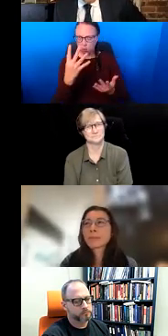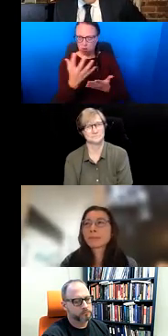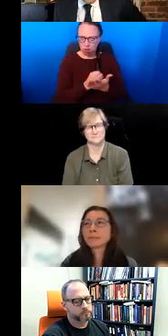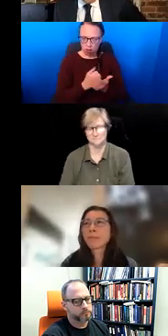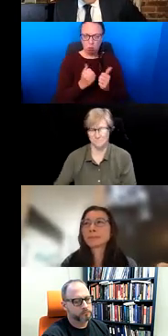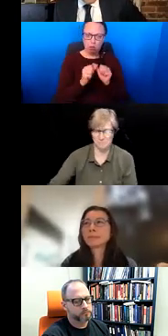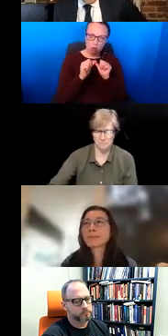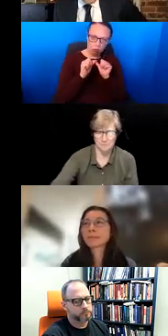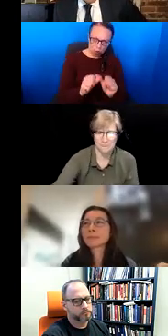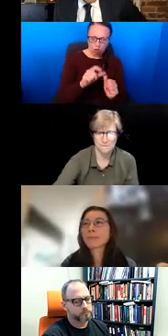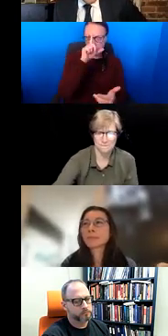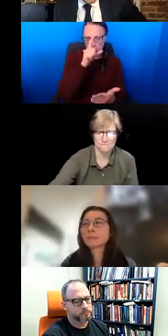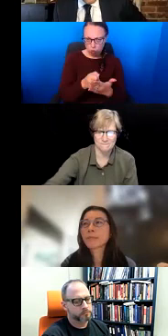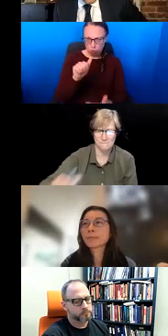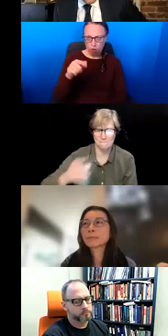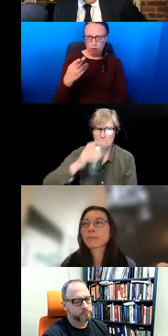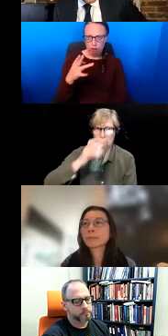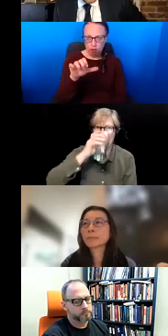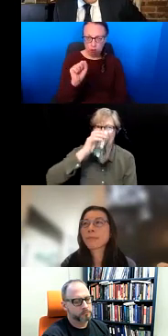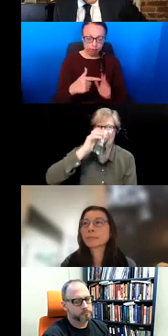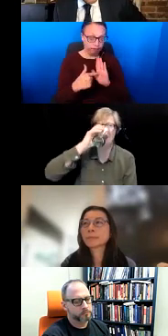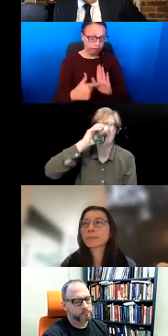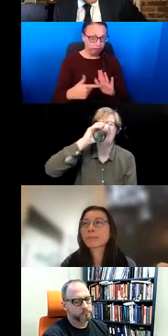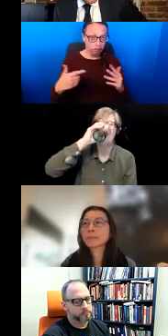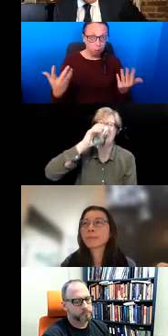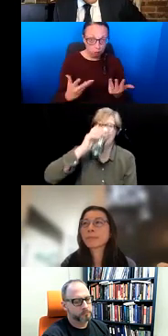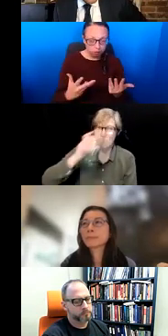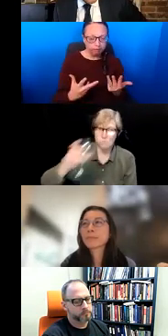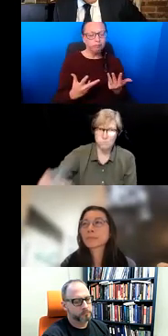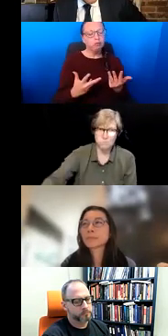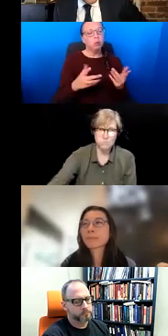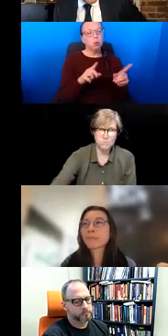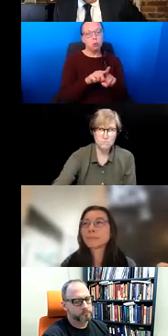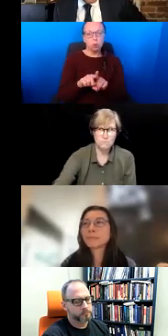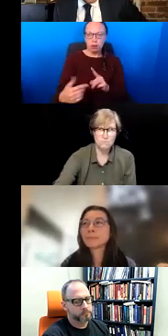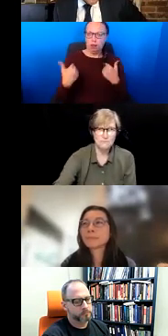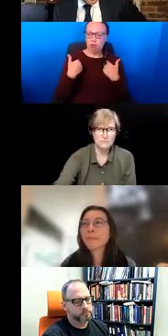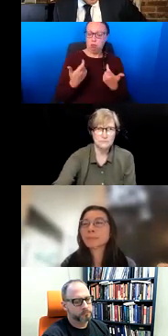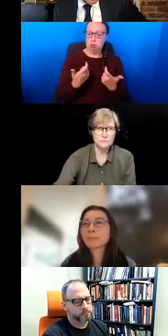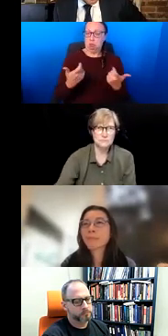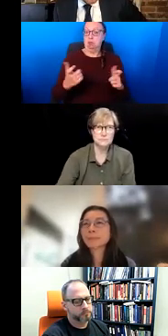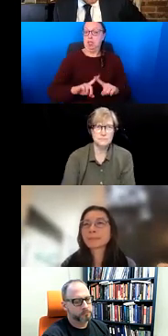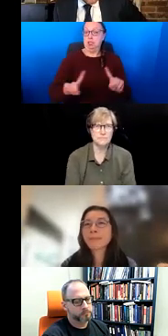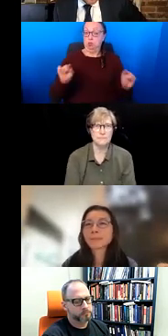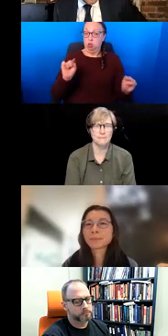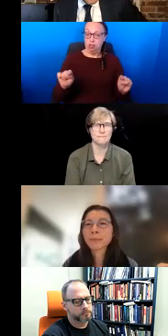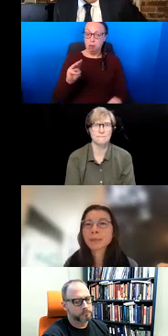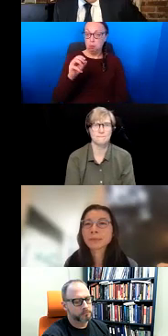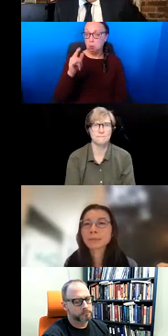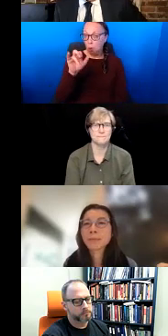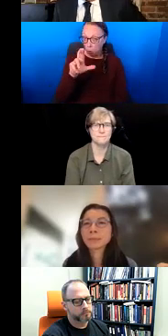stroke and aphasia. And what we demonstrate is that in addition to having big differences in their motor physiology and motor